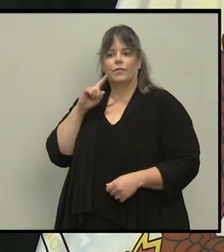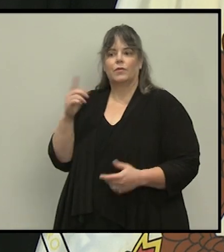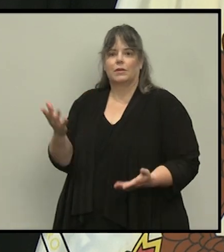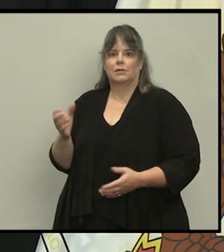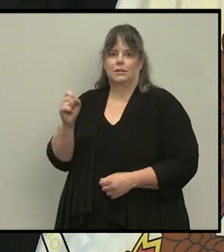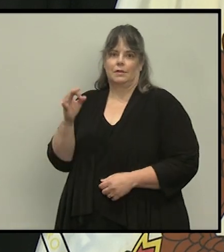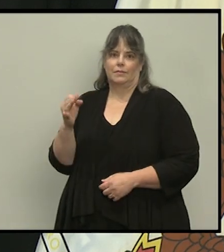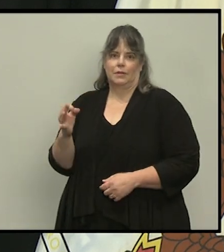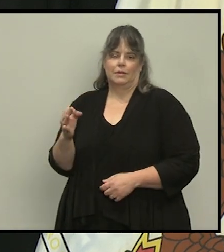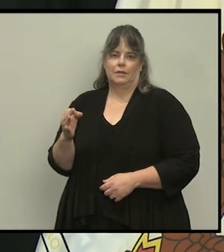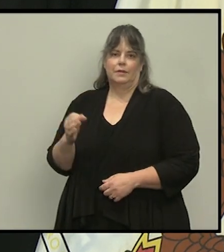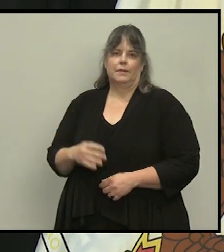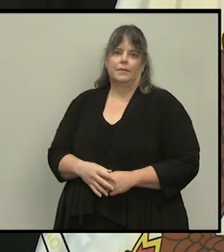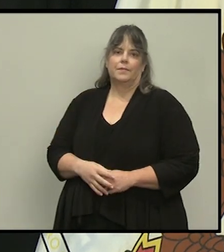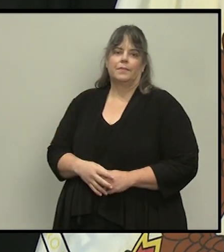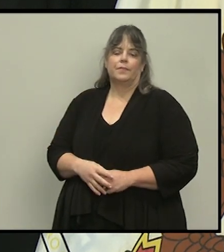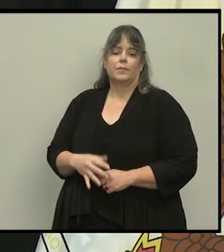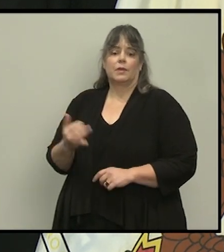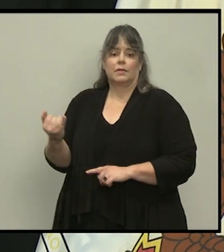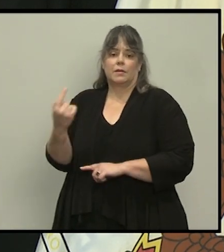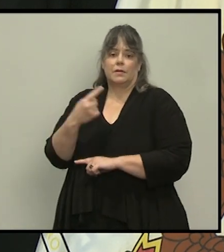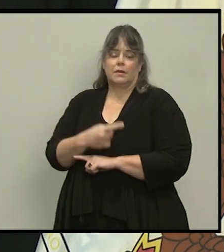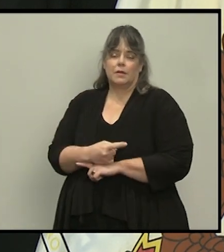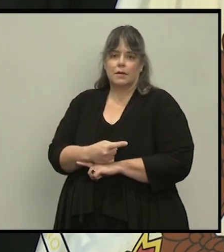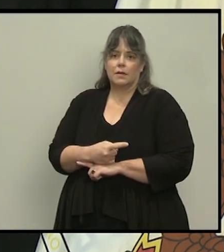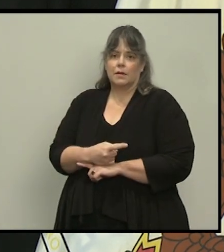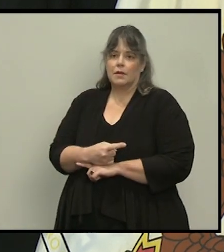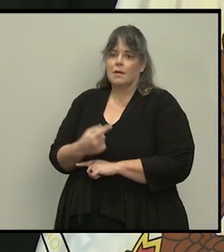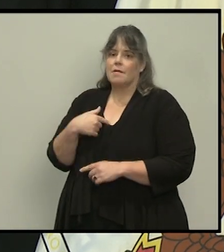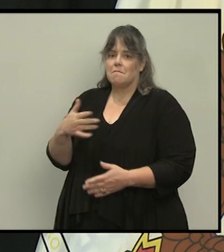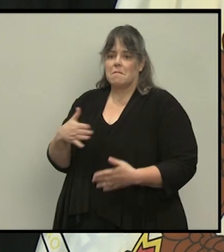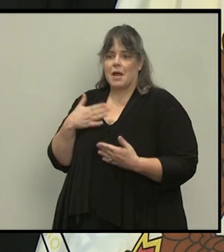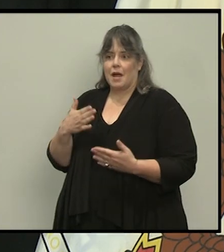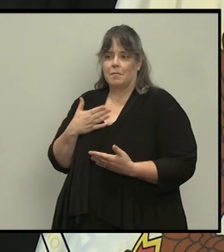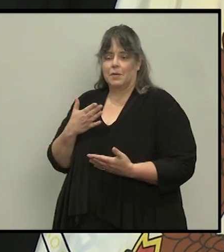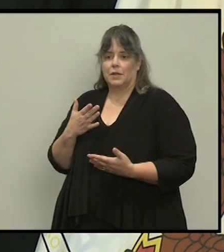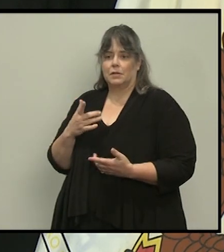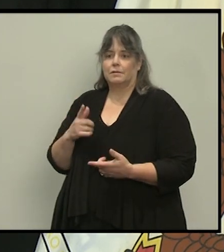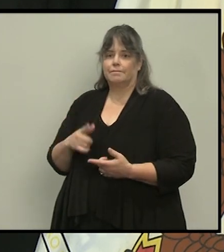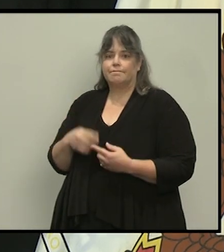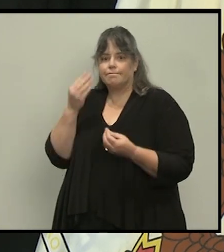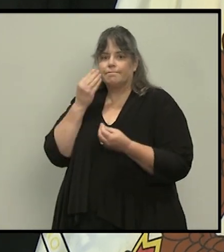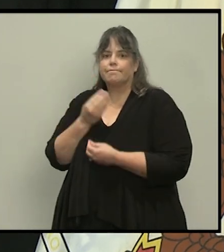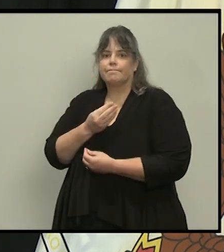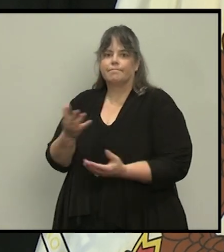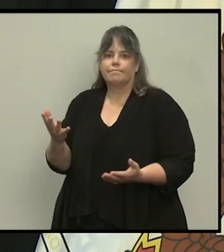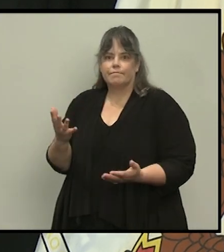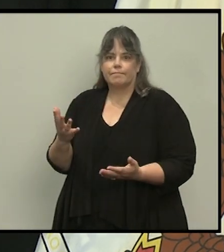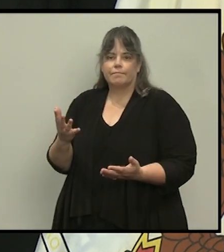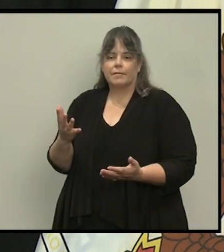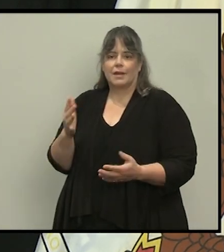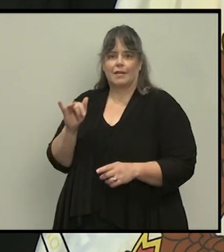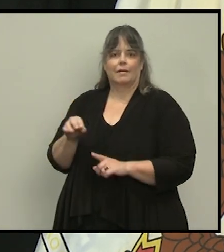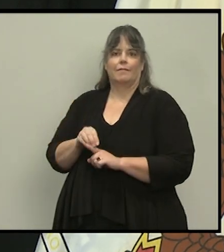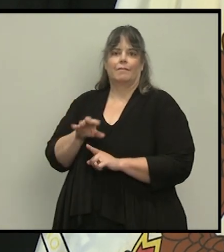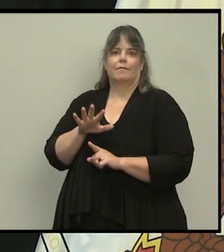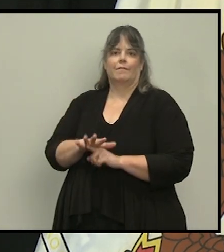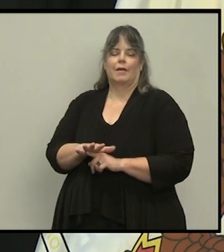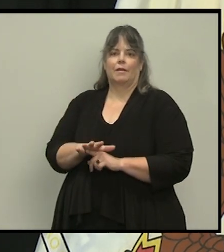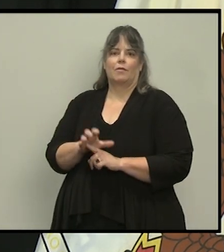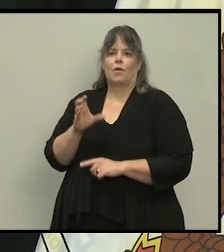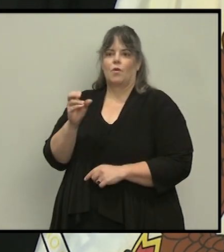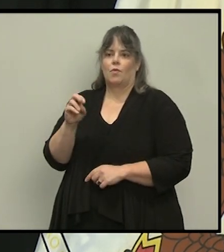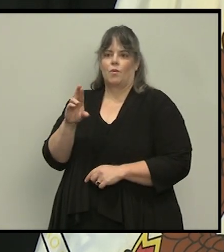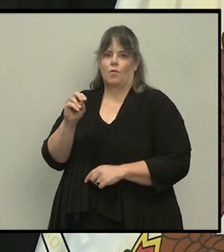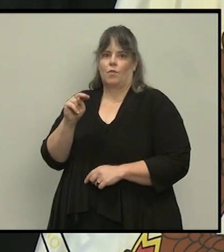Francisco. Today, I am glad to bring forward more data on the effect of coronavirus